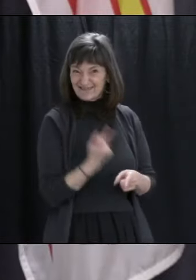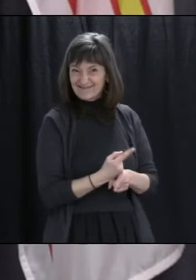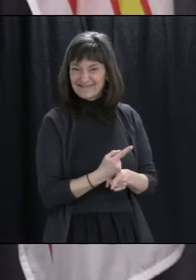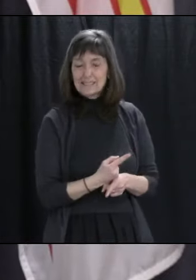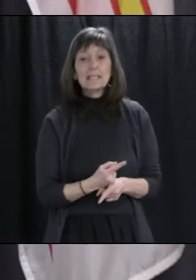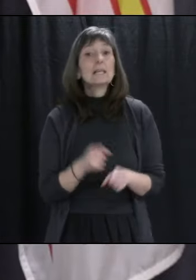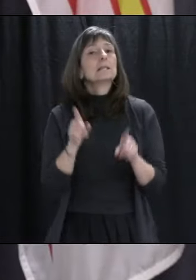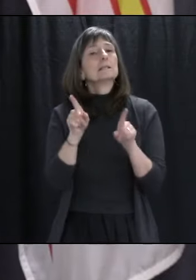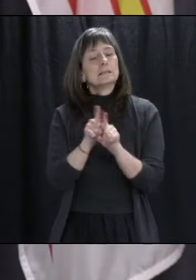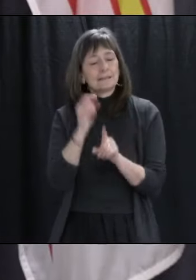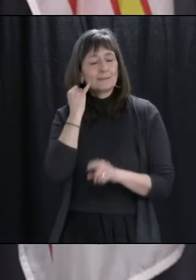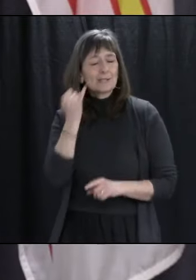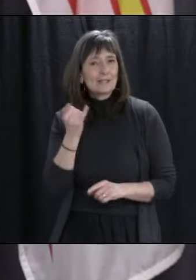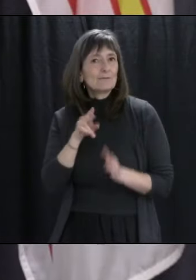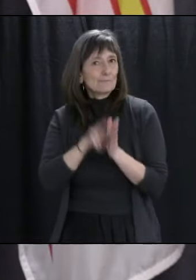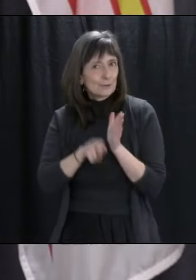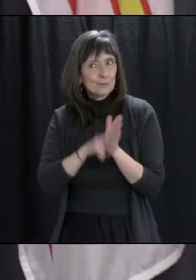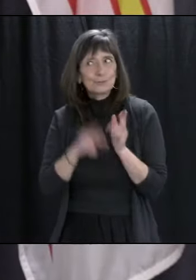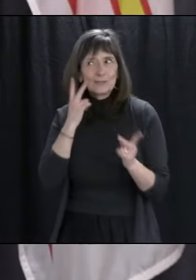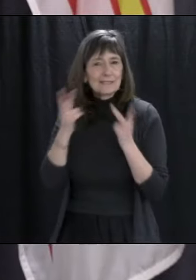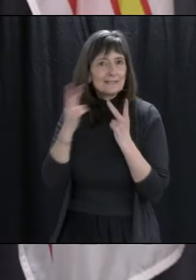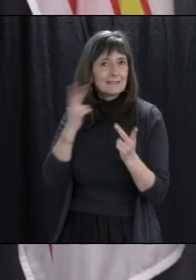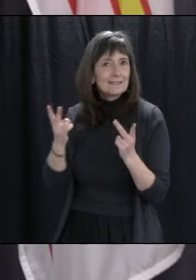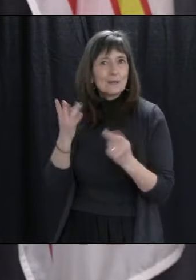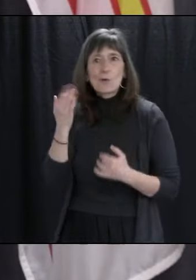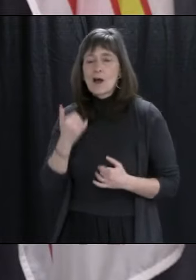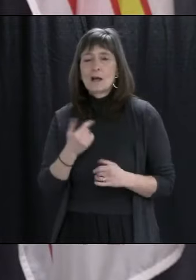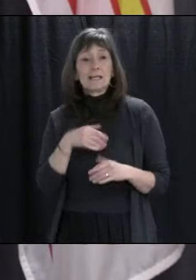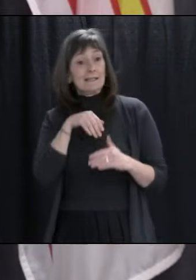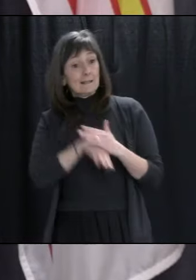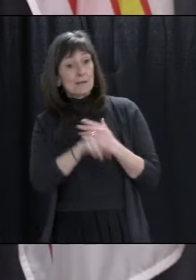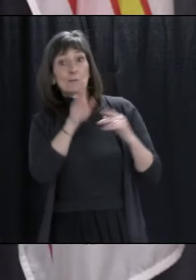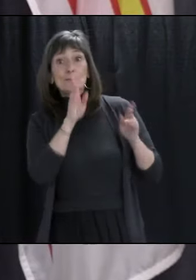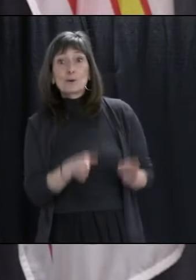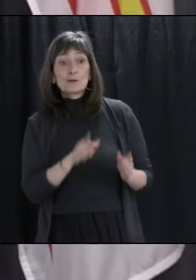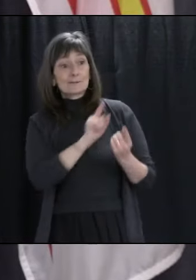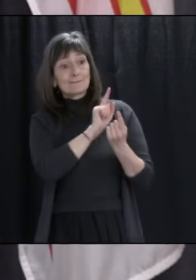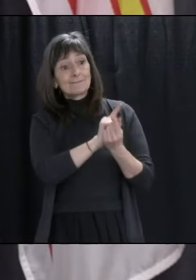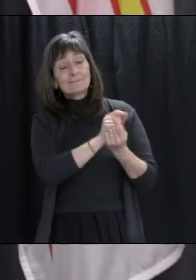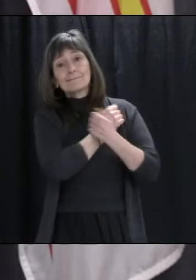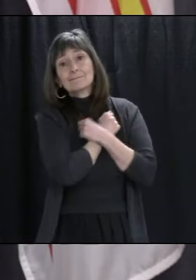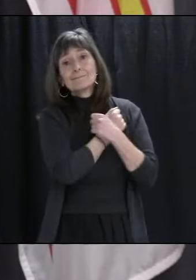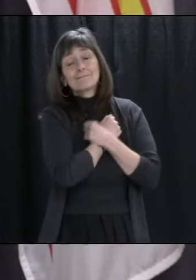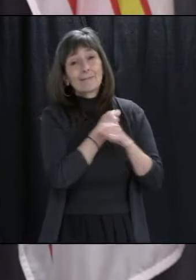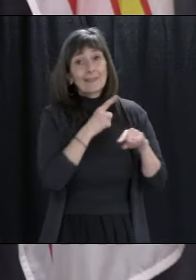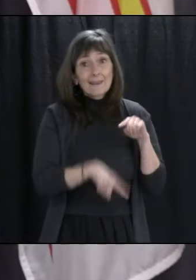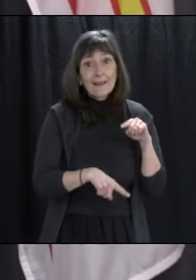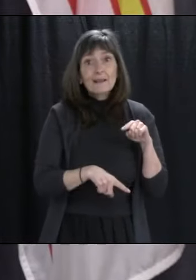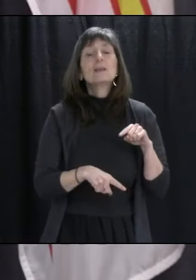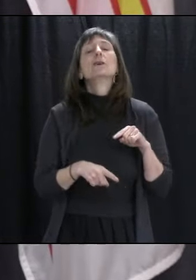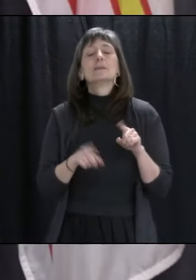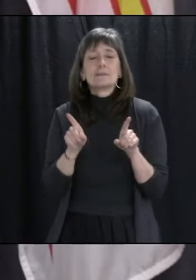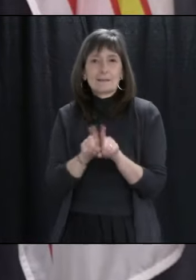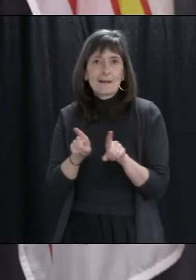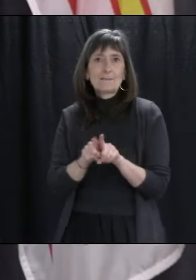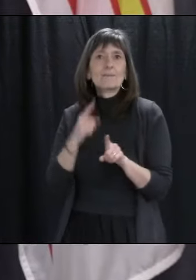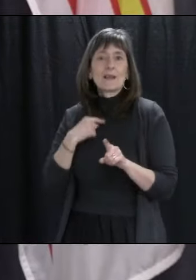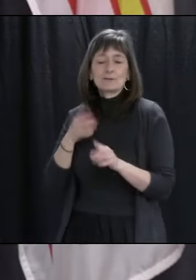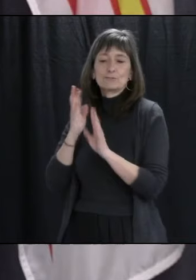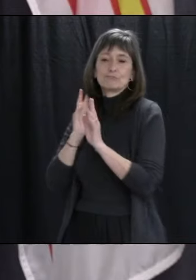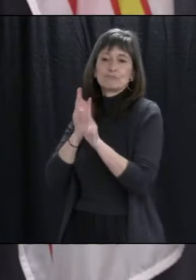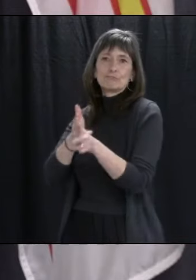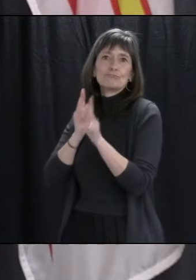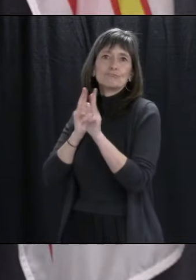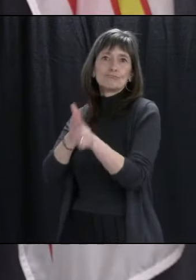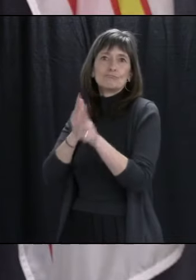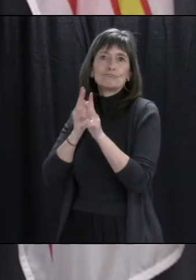approach for funerals, given that they can no longer pay their respects to loved ones and friends in the conventional way. We understand that